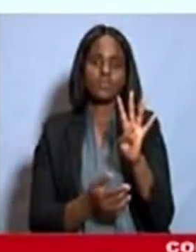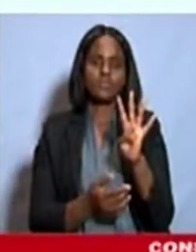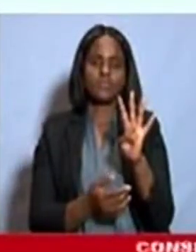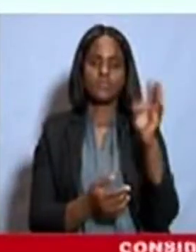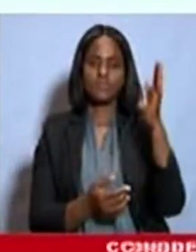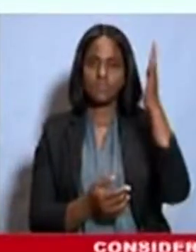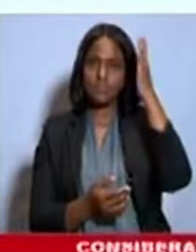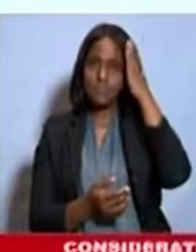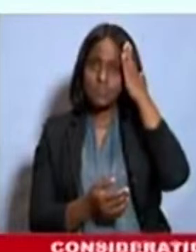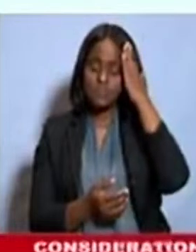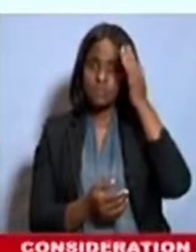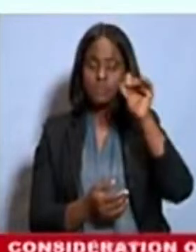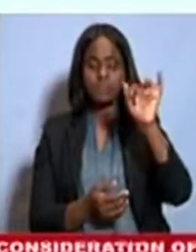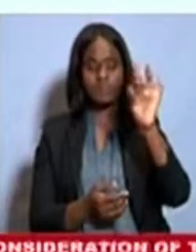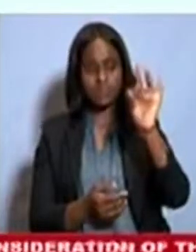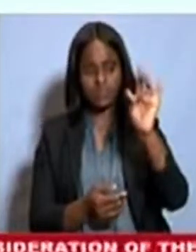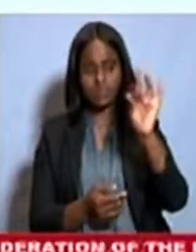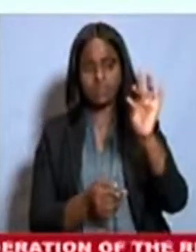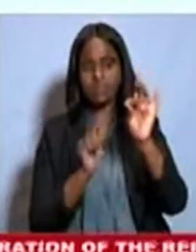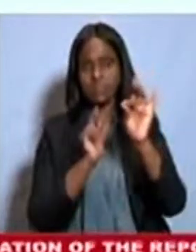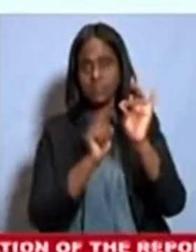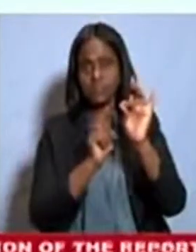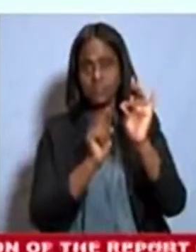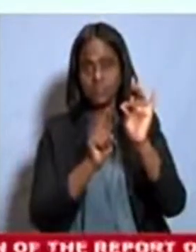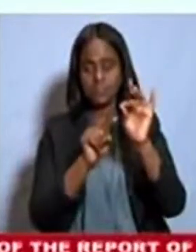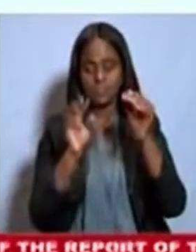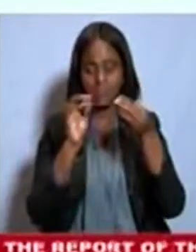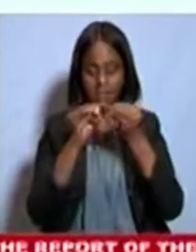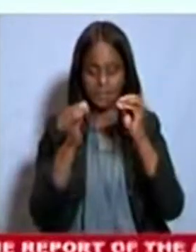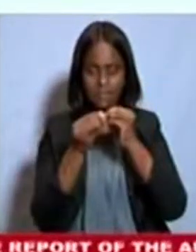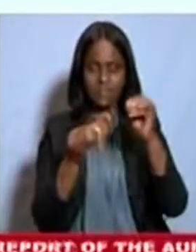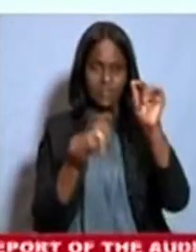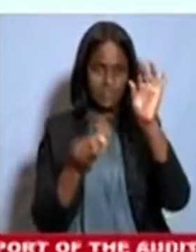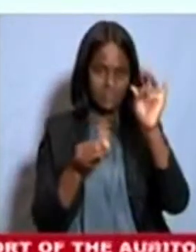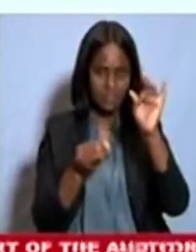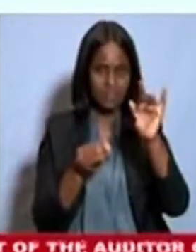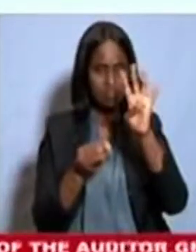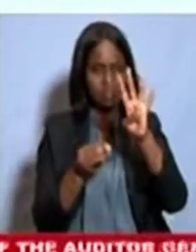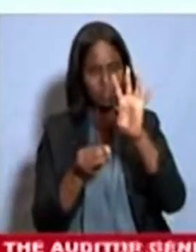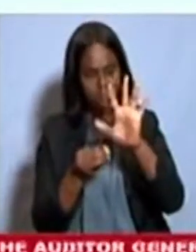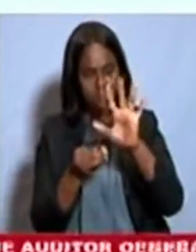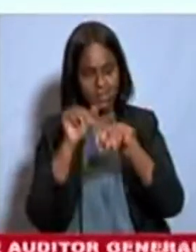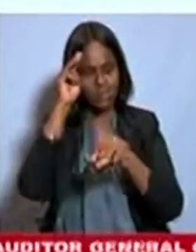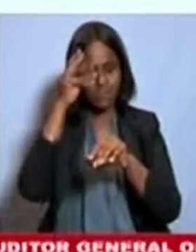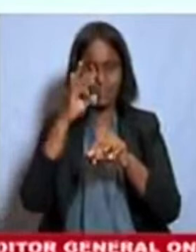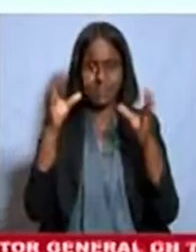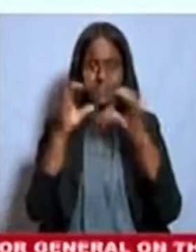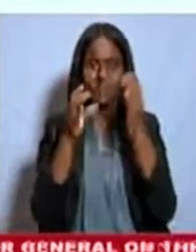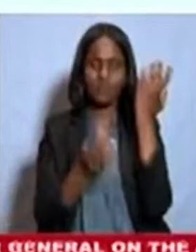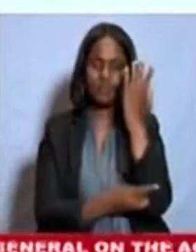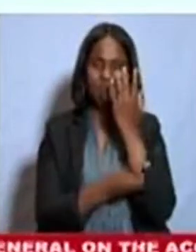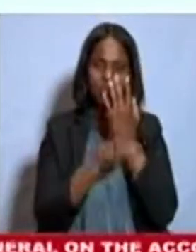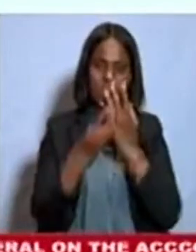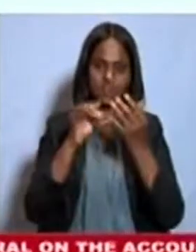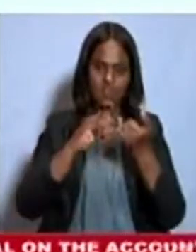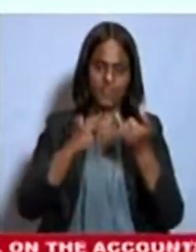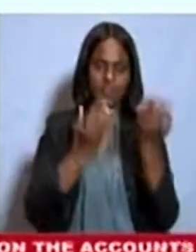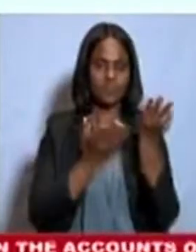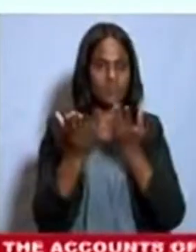Head 18, paragraph 18, Head 45, Ministry of Community Development and Social